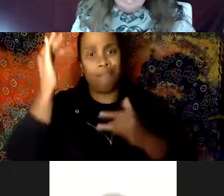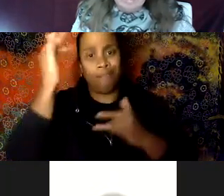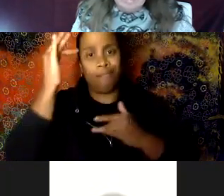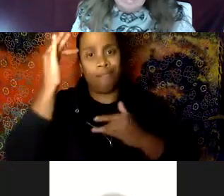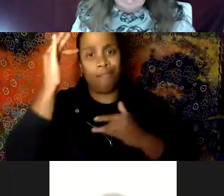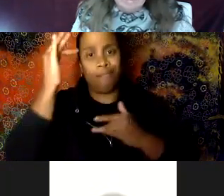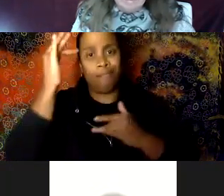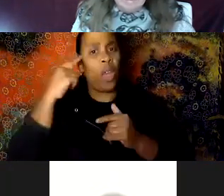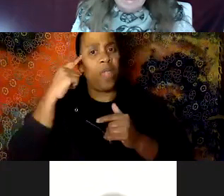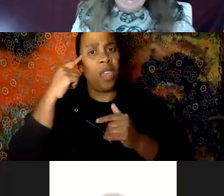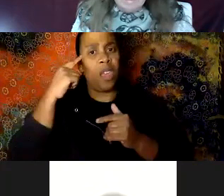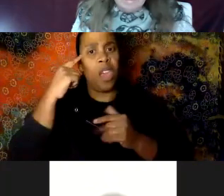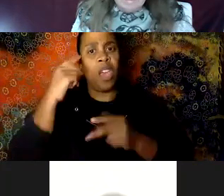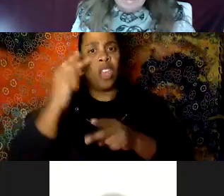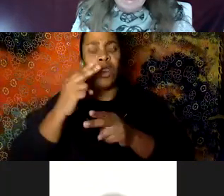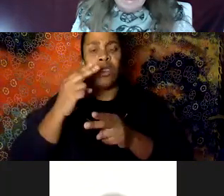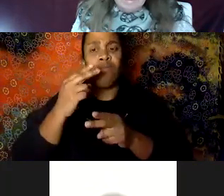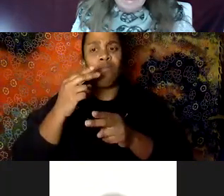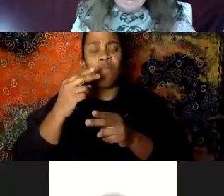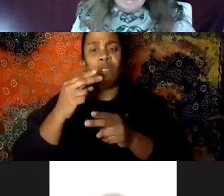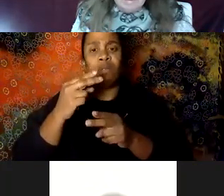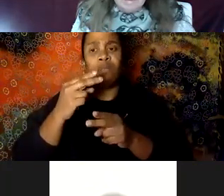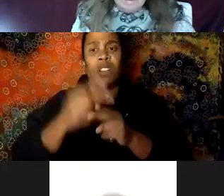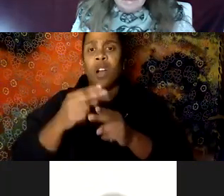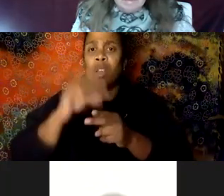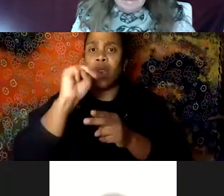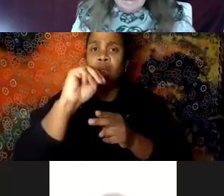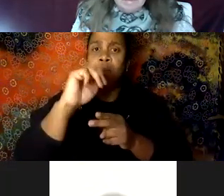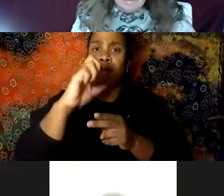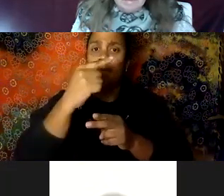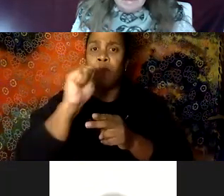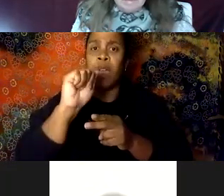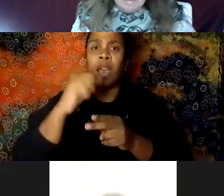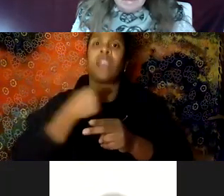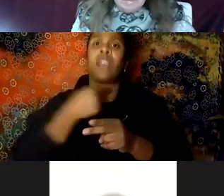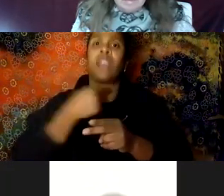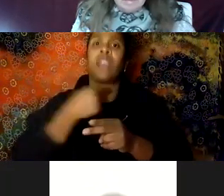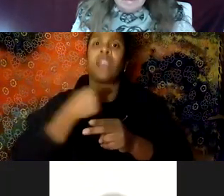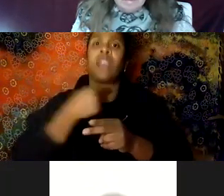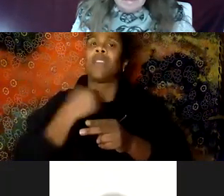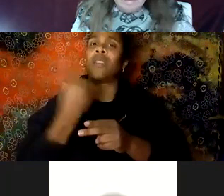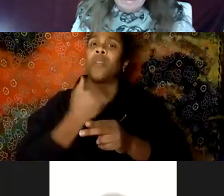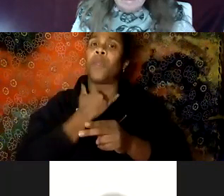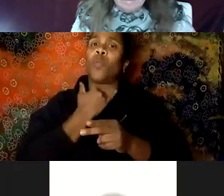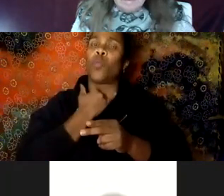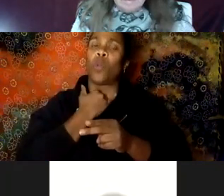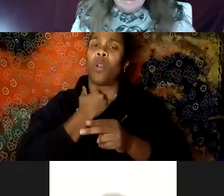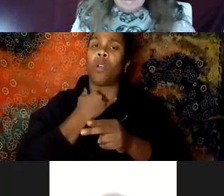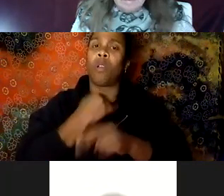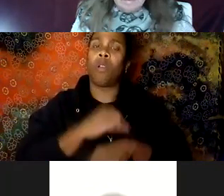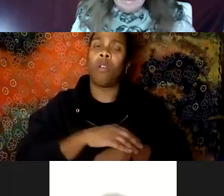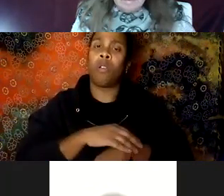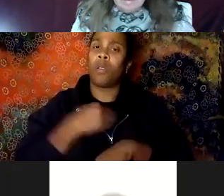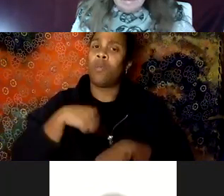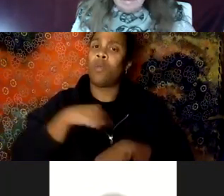mega esophagus, where his esophagus is enlarged, and he's a little black cat. And we're hoping